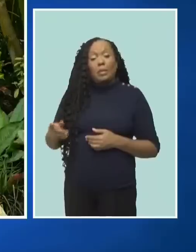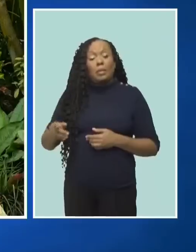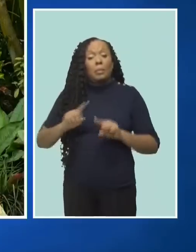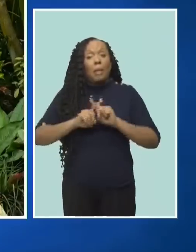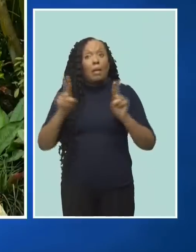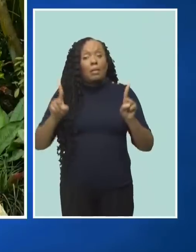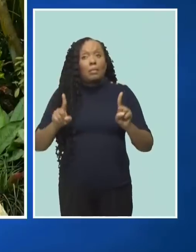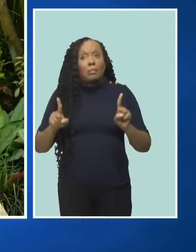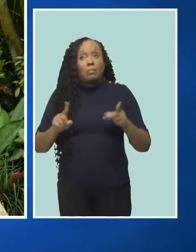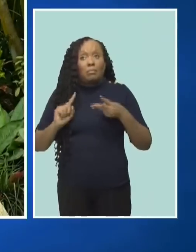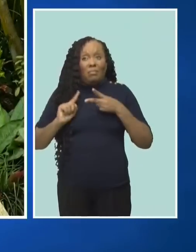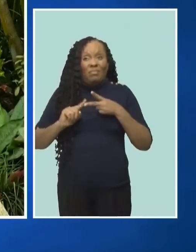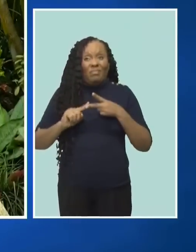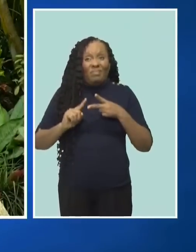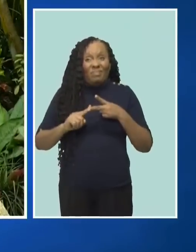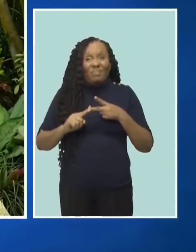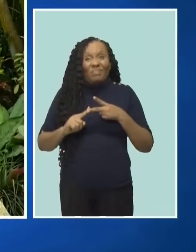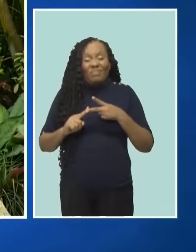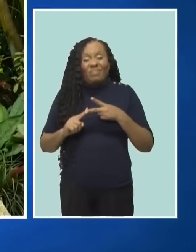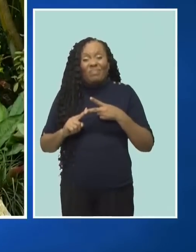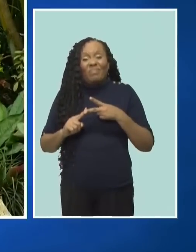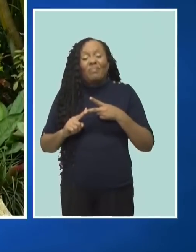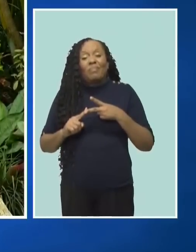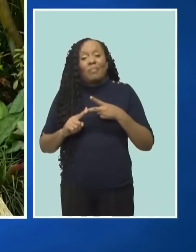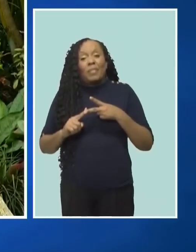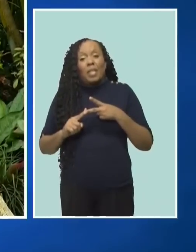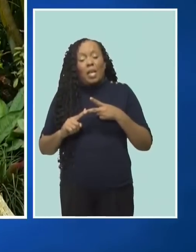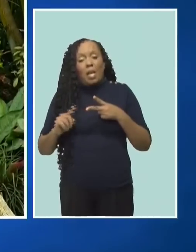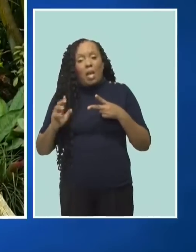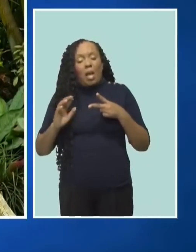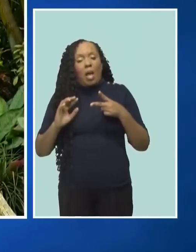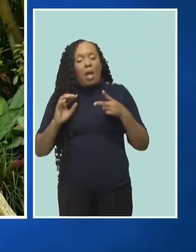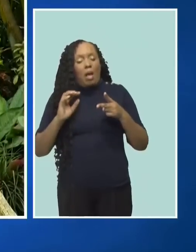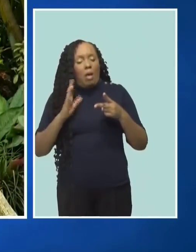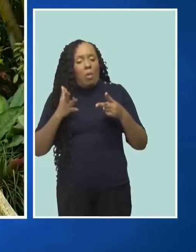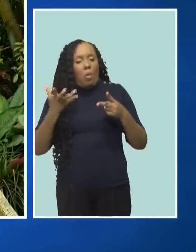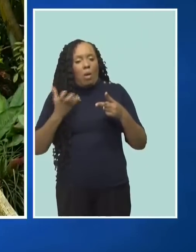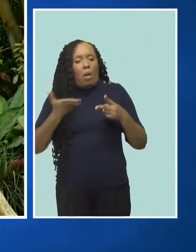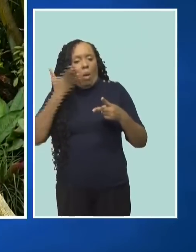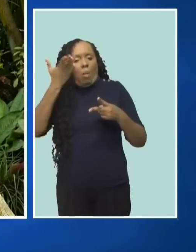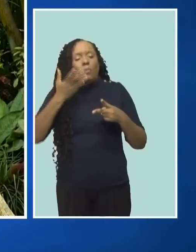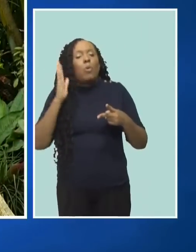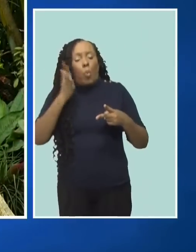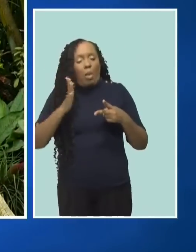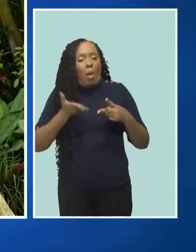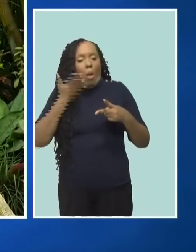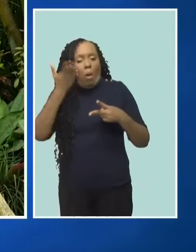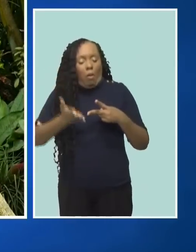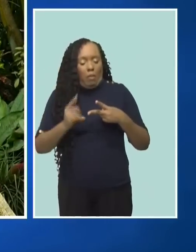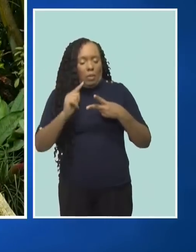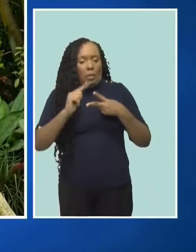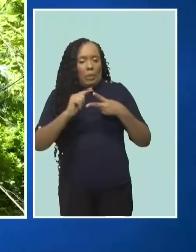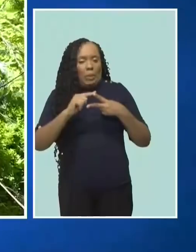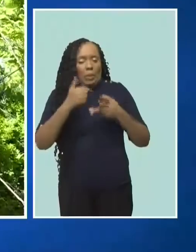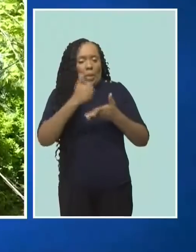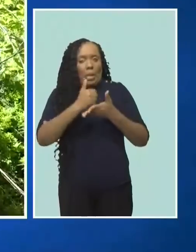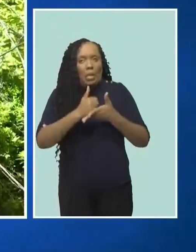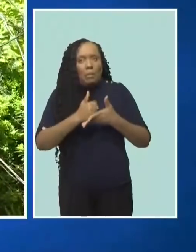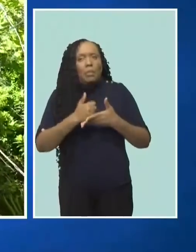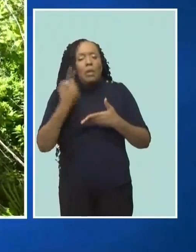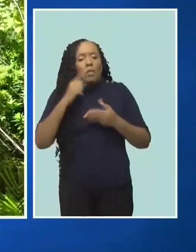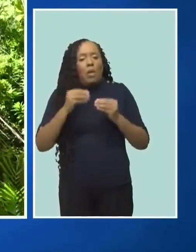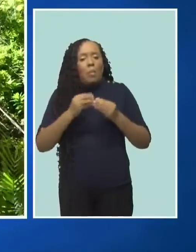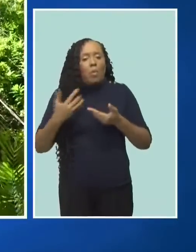that Chukka is a tenant of Hunt's Gardens and are there to offer assistance to increase revenue.